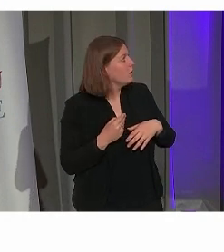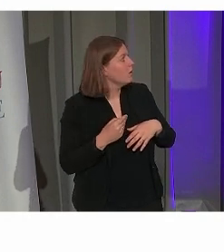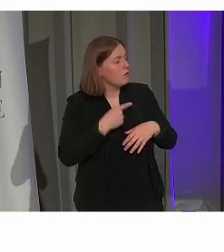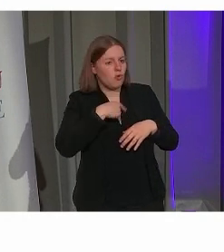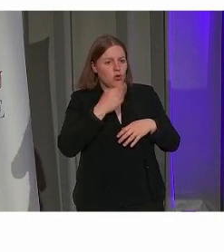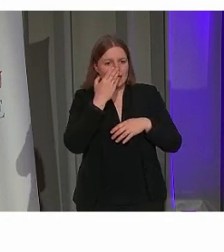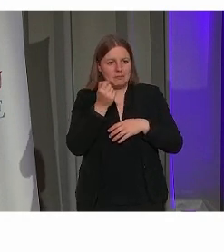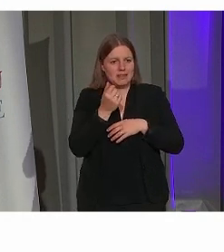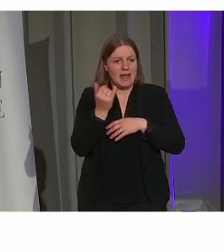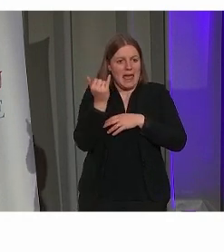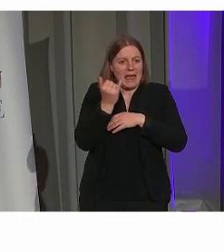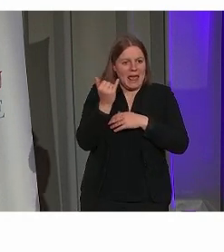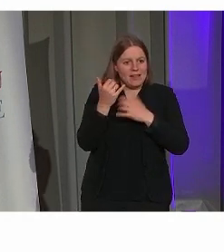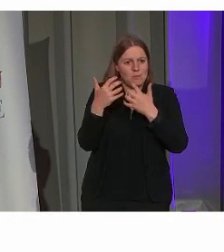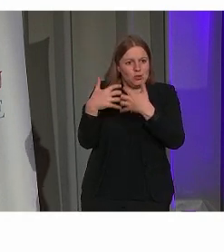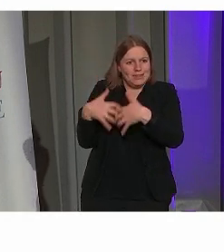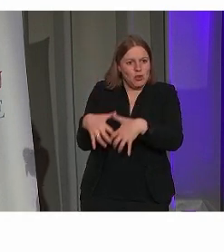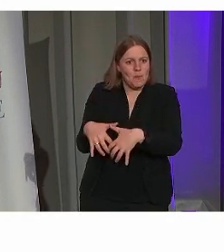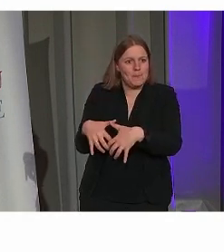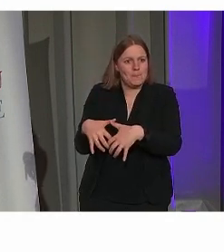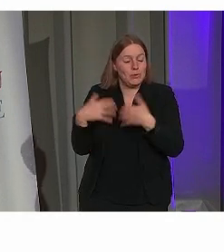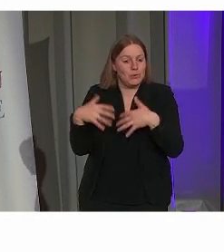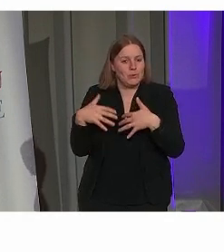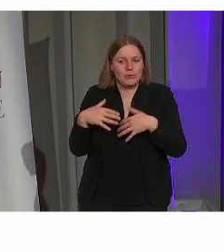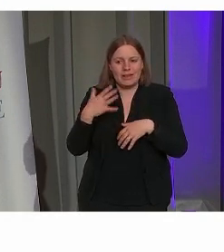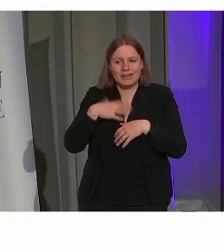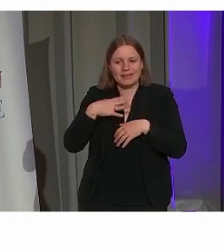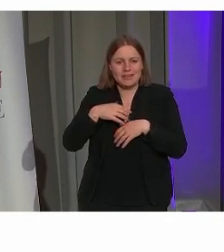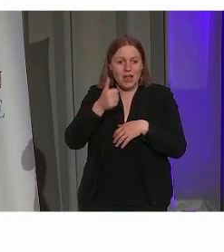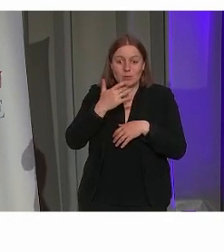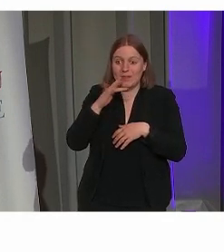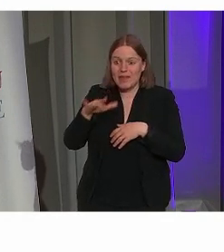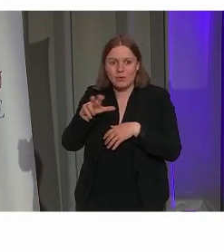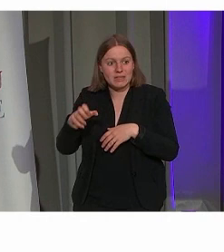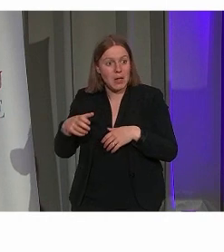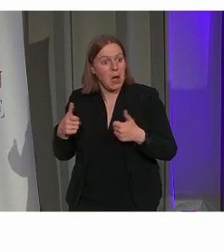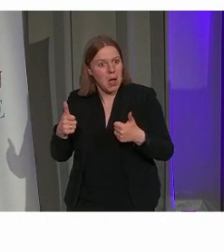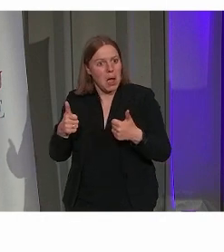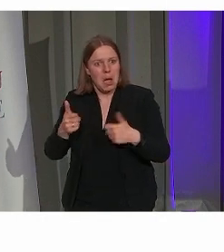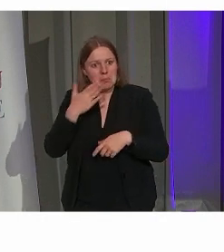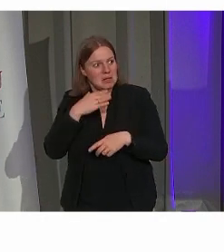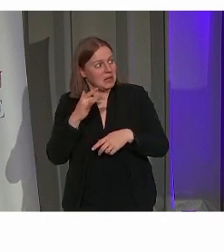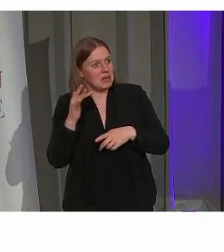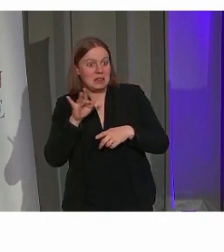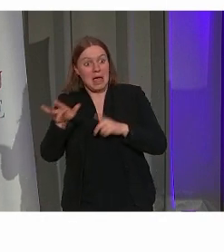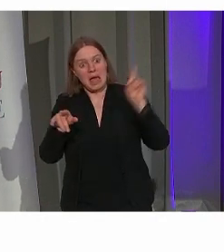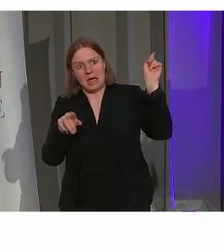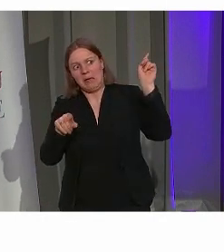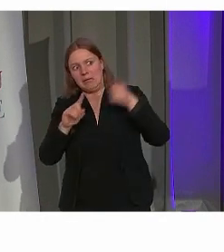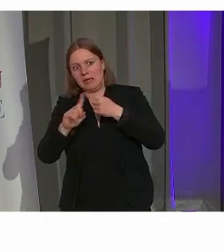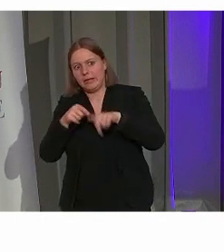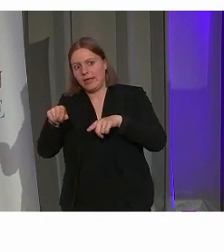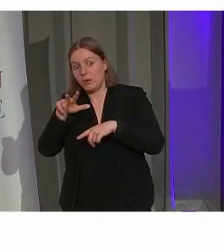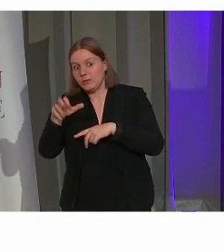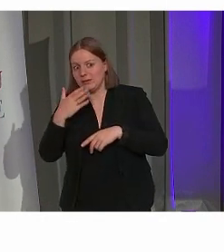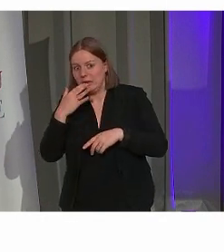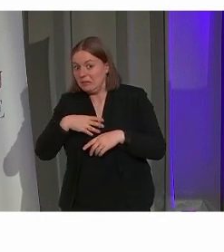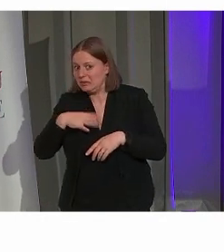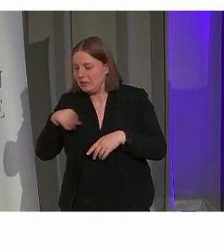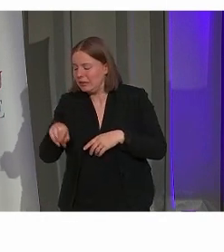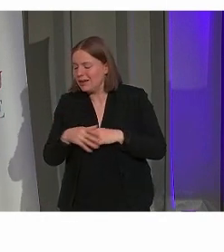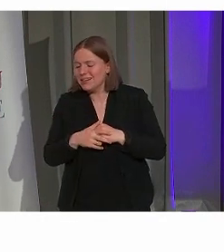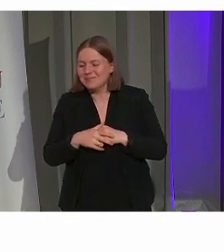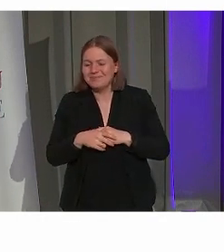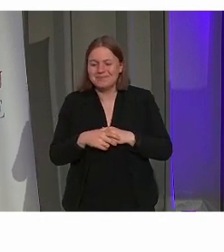are, well, for us, it's almost a small museum. It's really nice to go to the